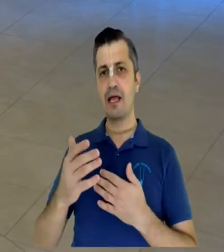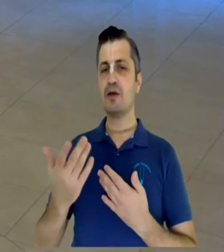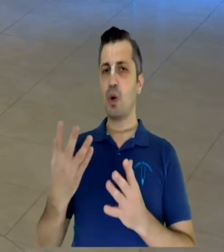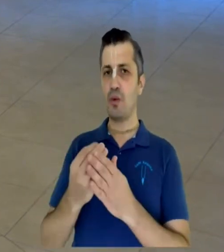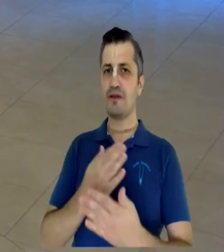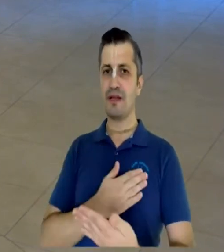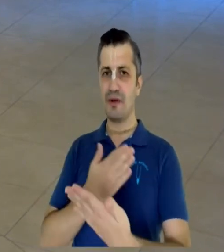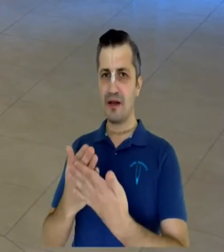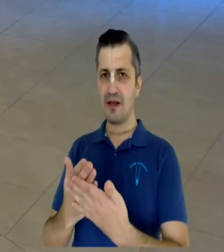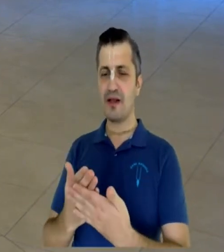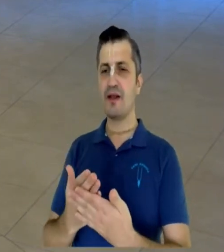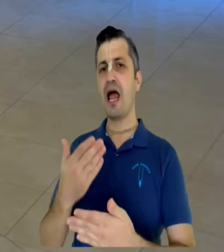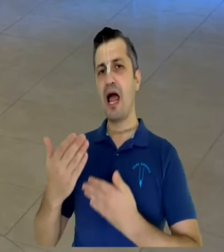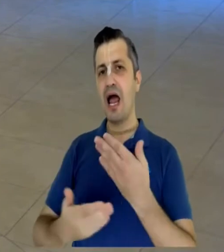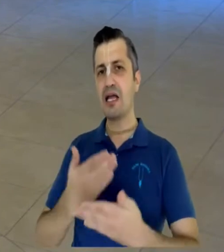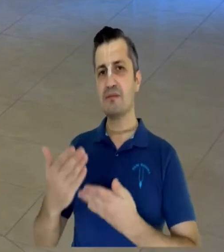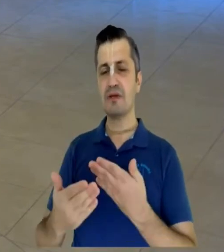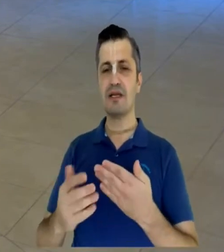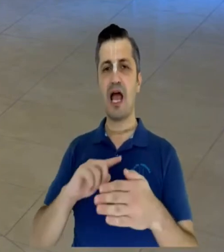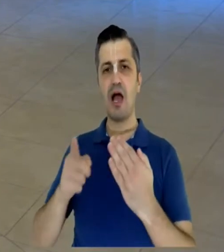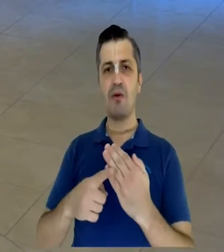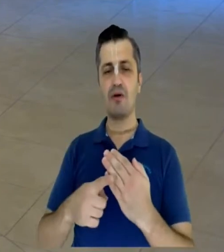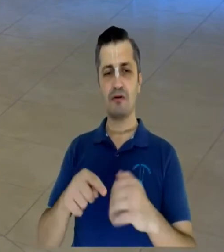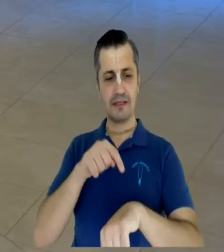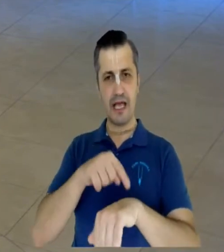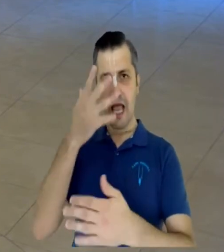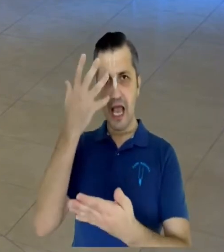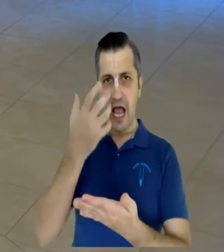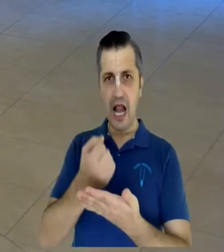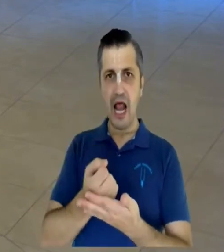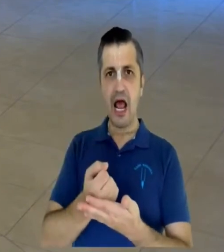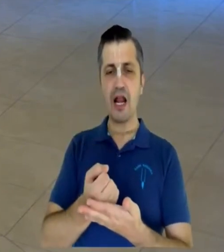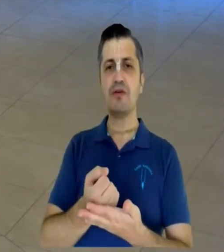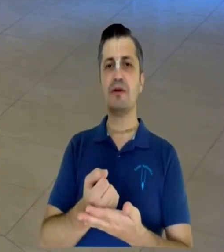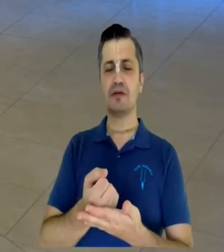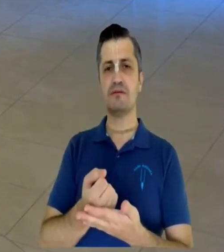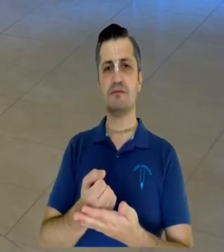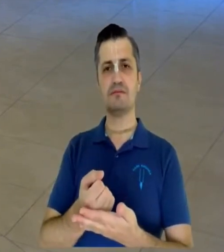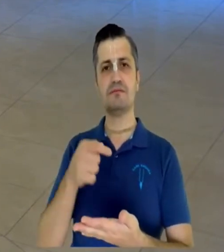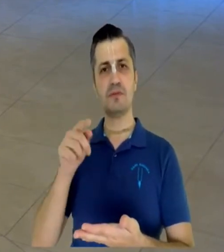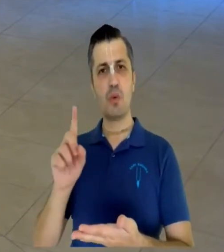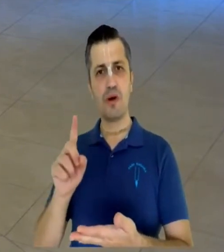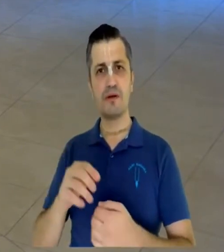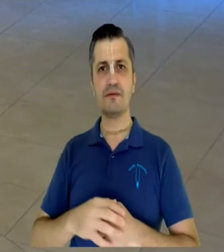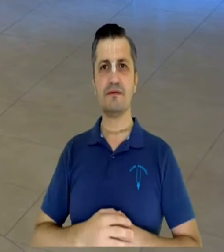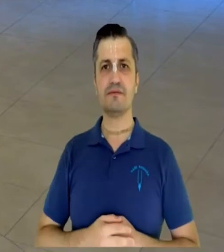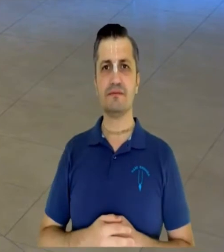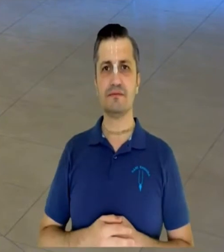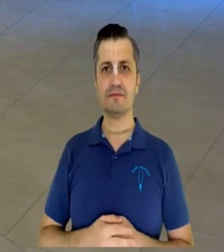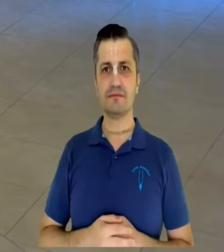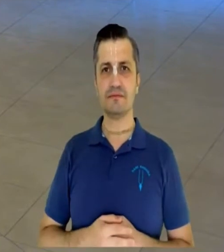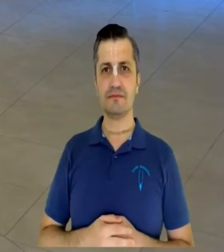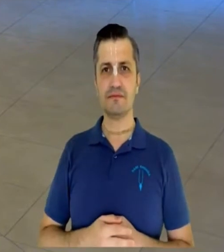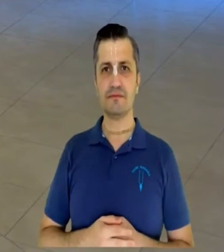he had entered his kingdom. So then he went to go and find where these had entered. So he went with his sword.